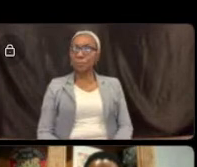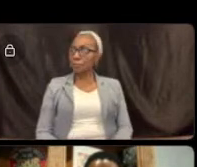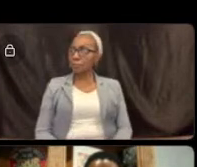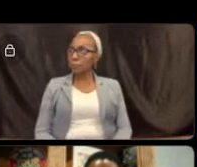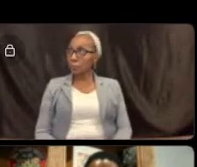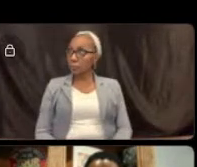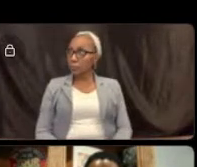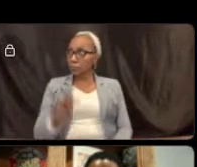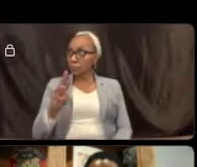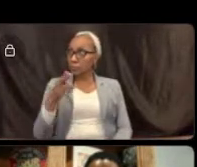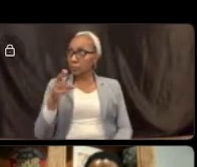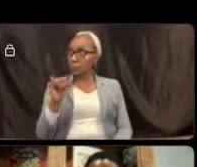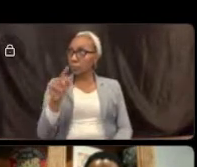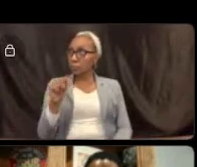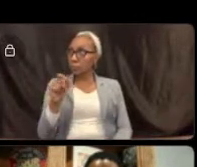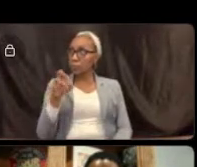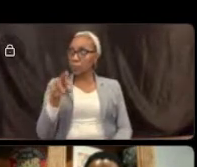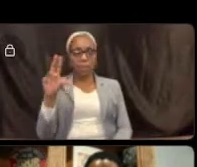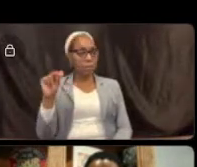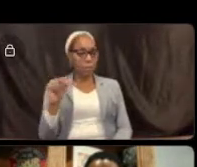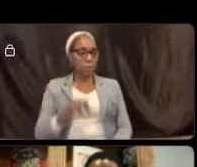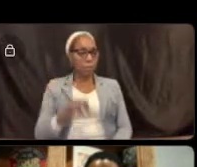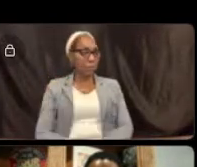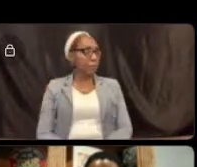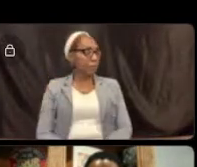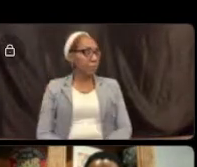Oh, Whitaker? No.